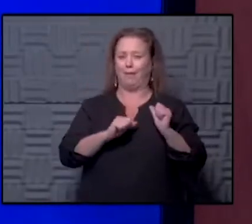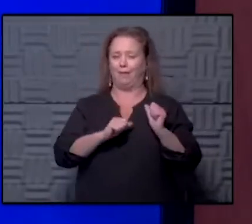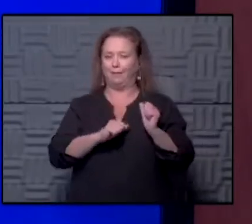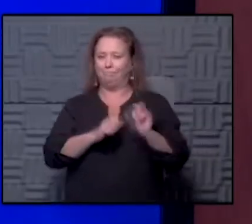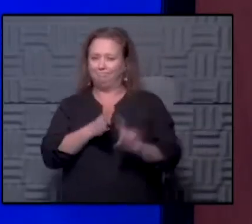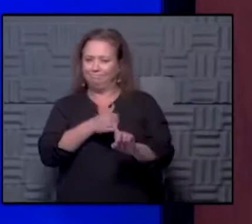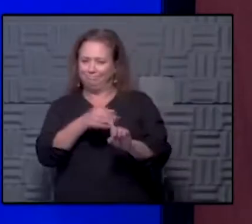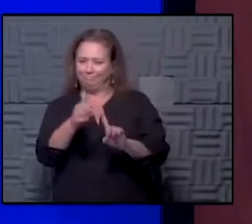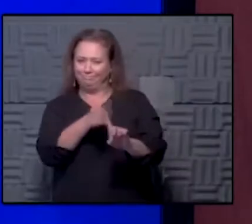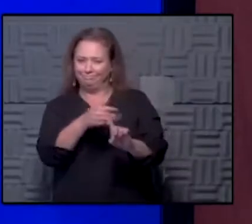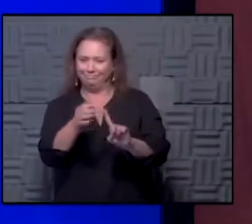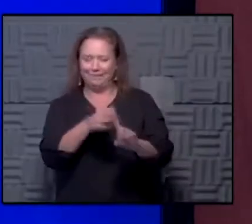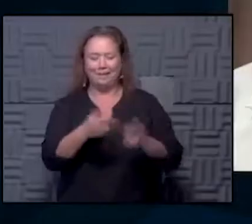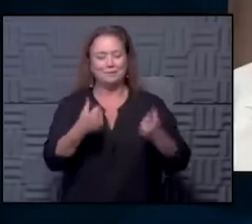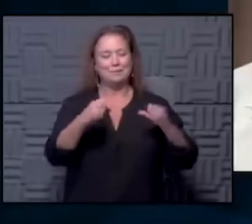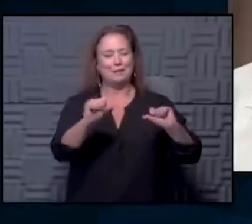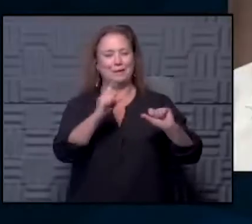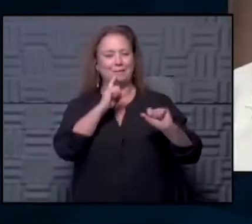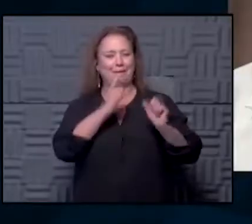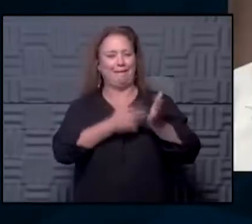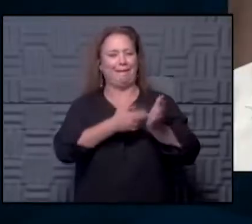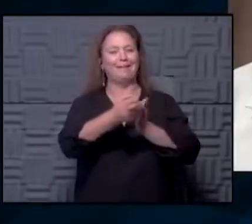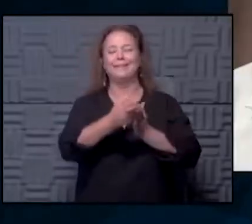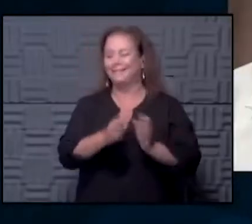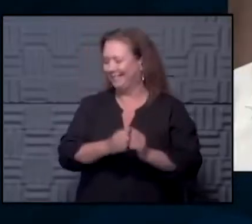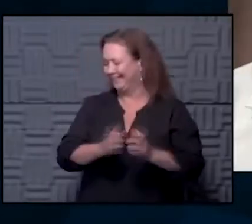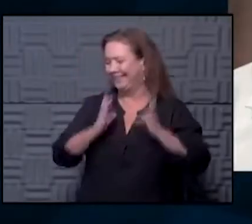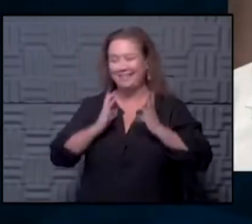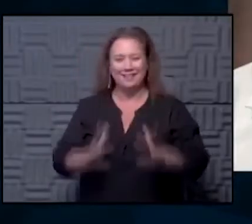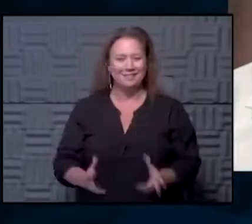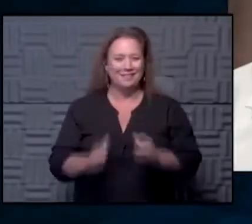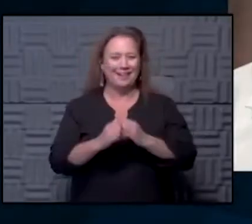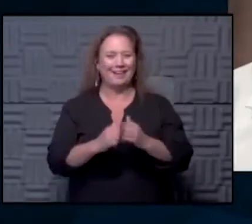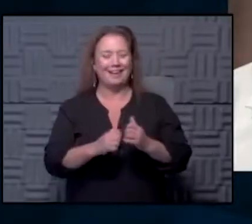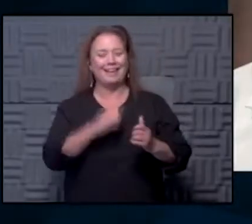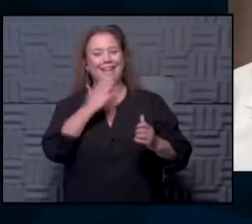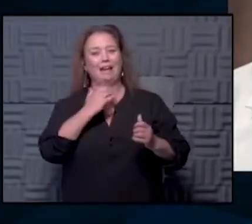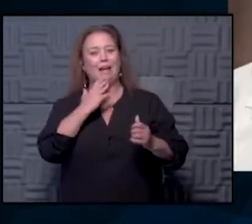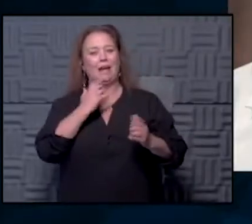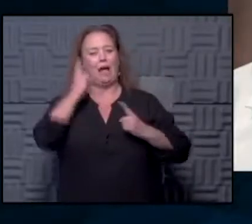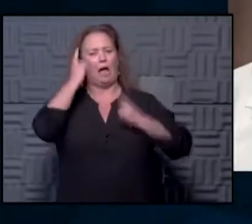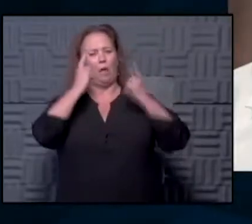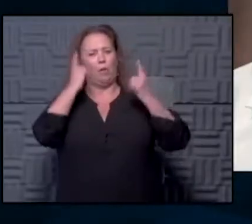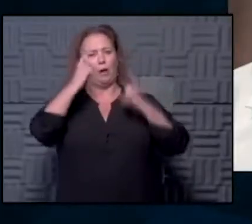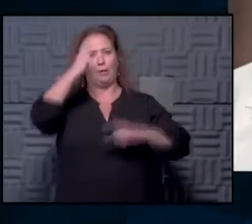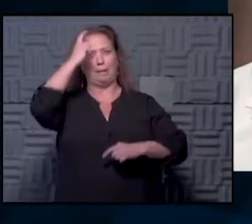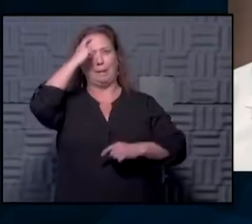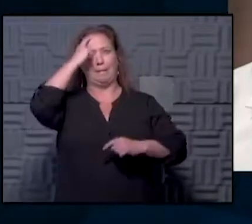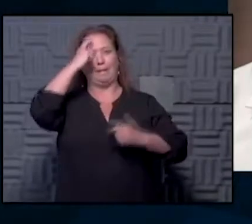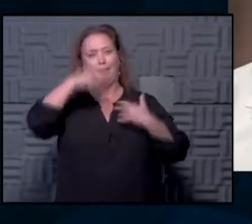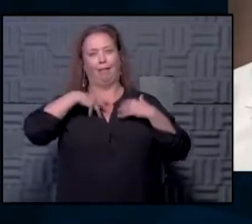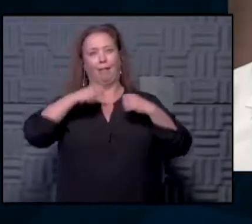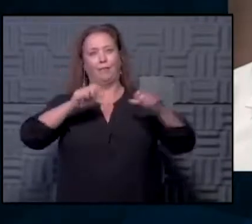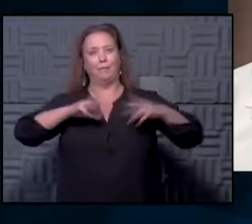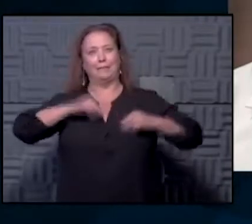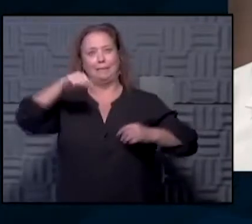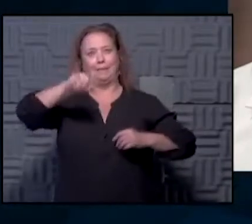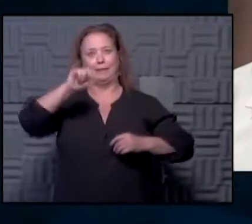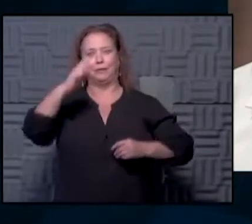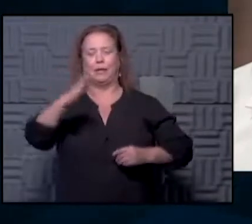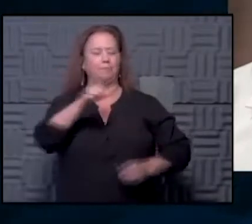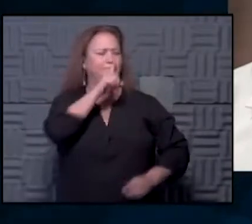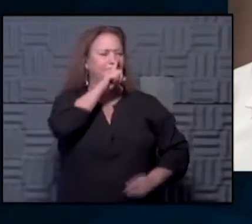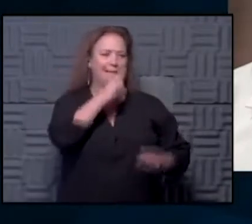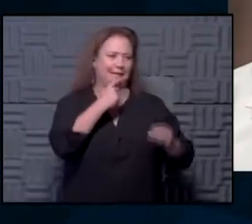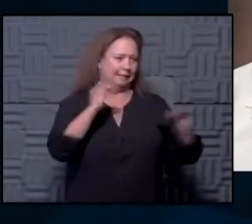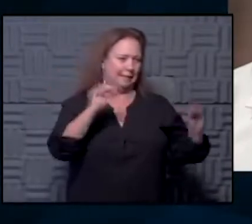Norman. I'm just trying to tell it the way it is. Yeah, that's fine. Thank you. Sometimes I wonder about my sanity for having taken it, but I didn't say that now, did